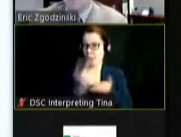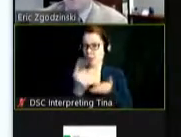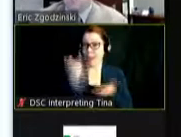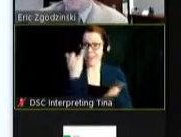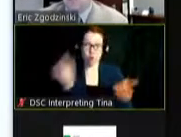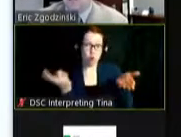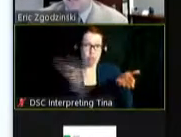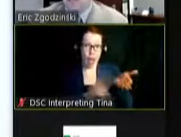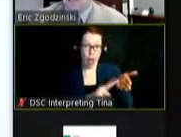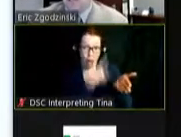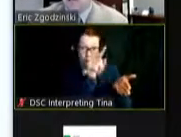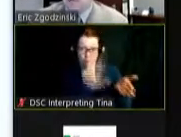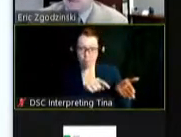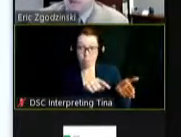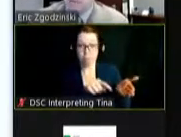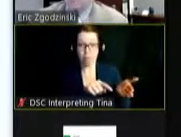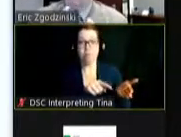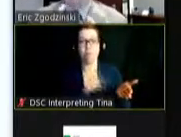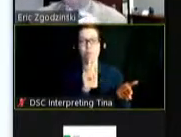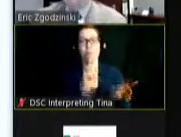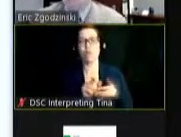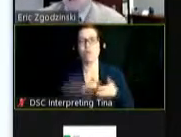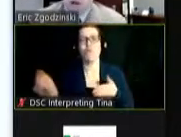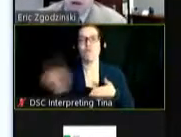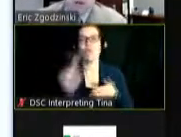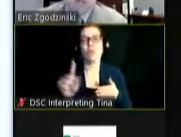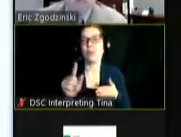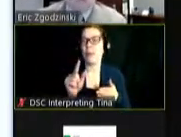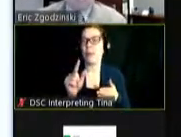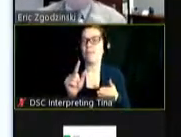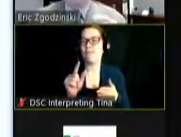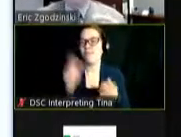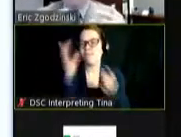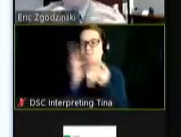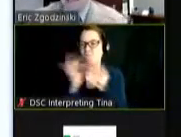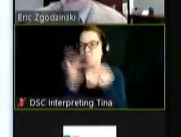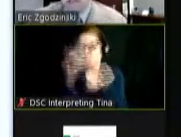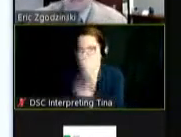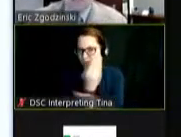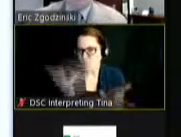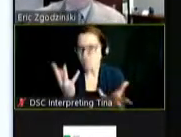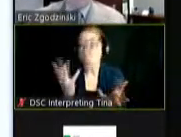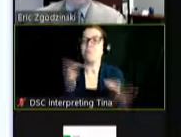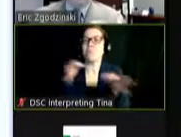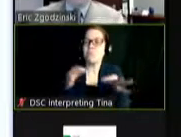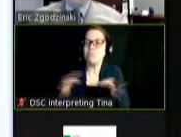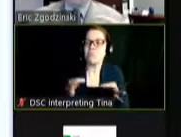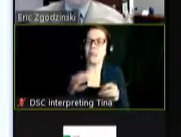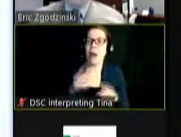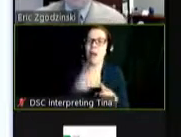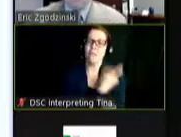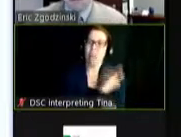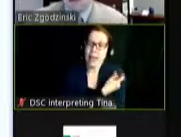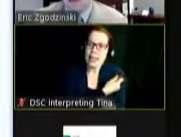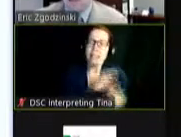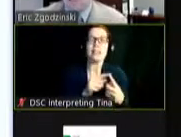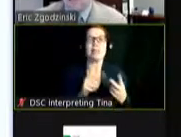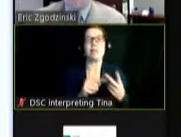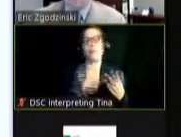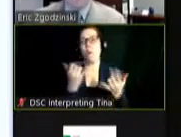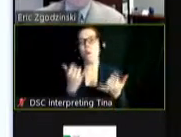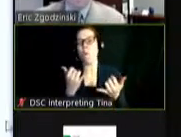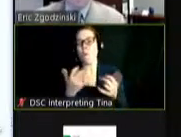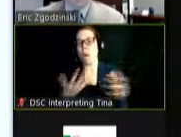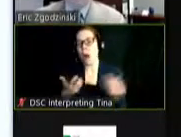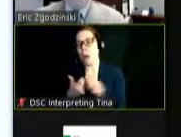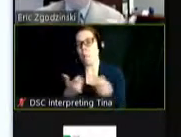this, we'll get a little bit of a newsletter to talk about, the vaccine, maybe some current information about the